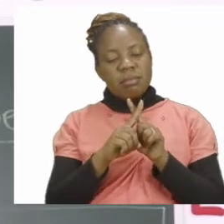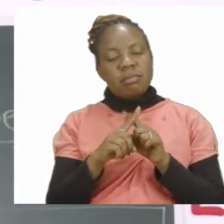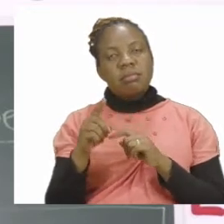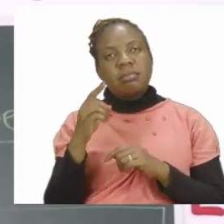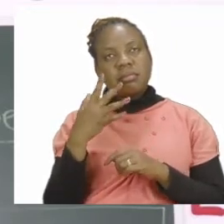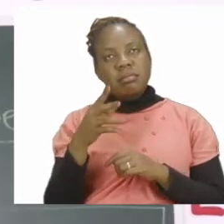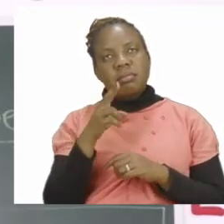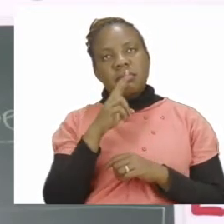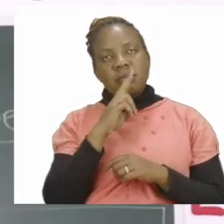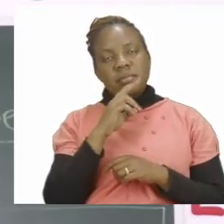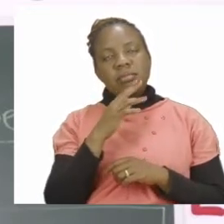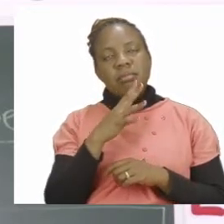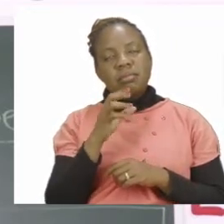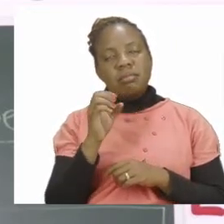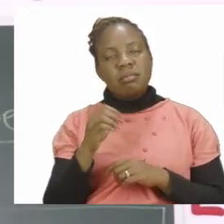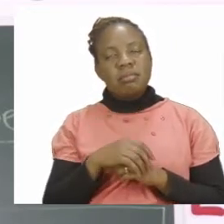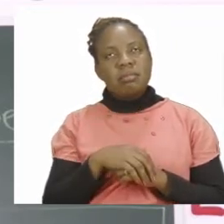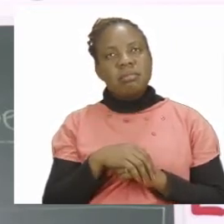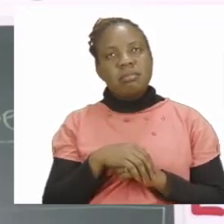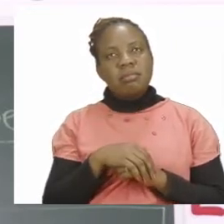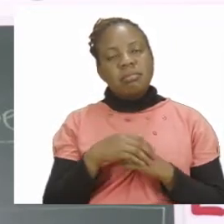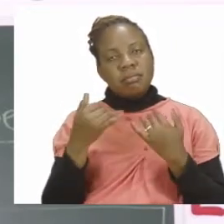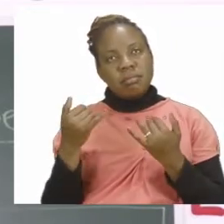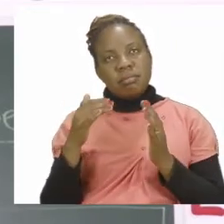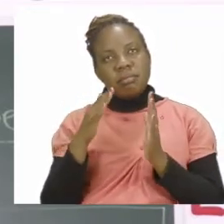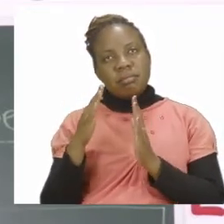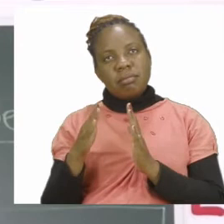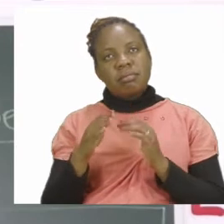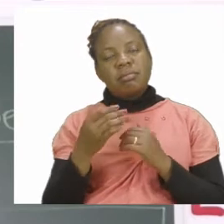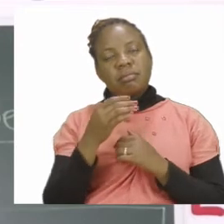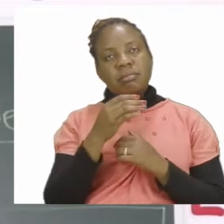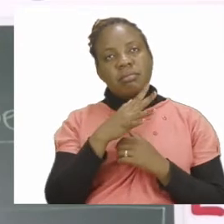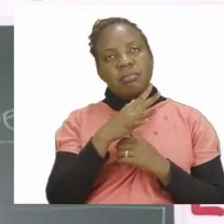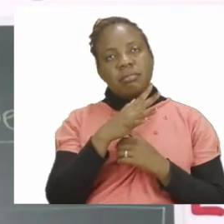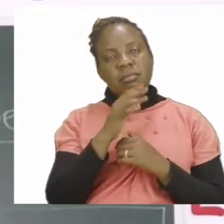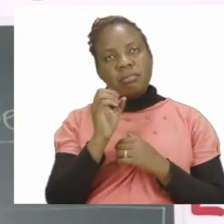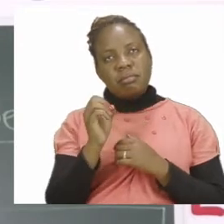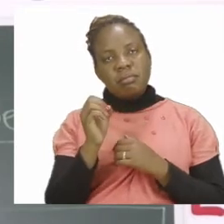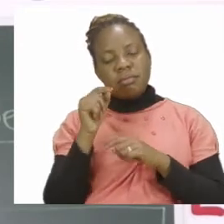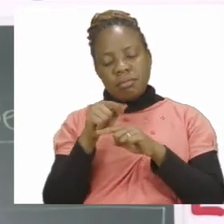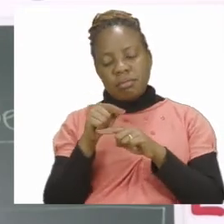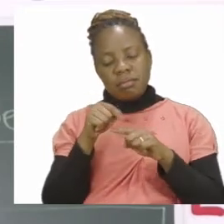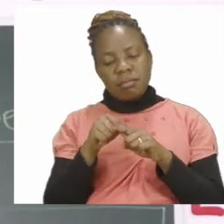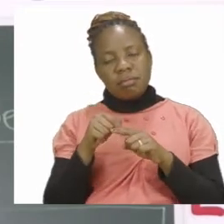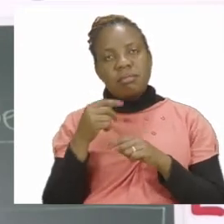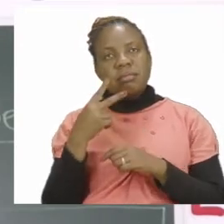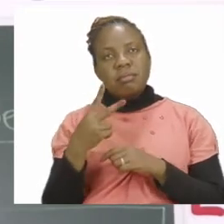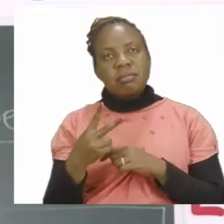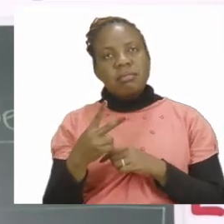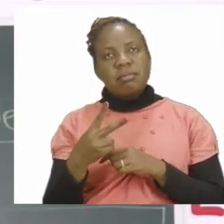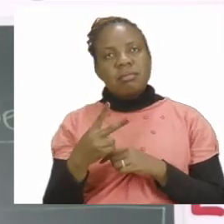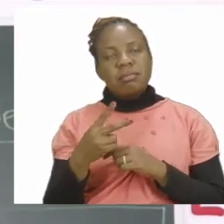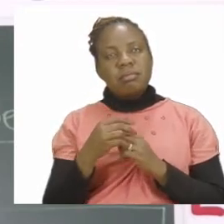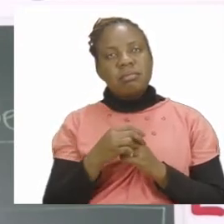go ahead and take 50 and divide it by 2. So, when we divide,